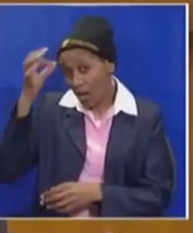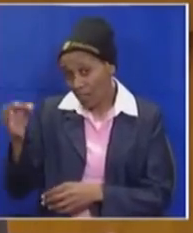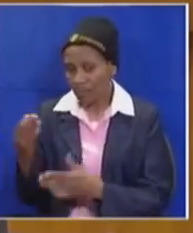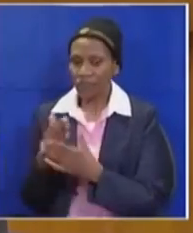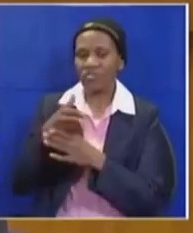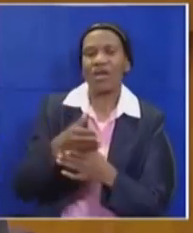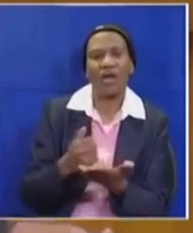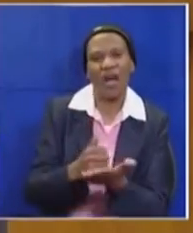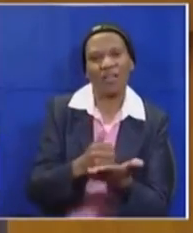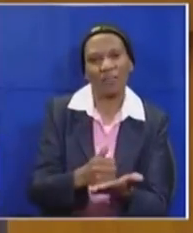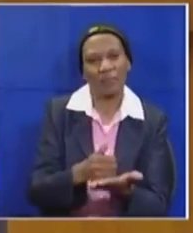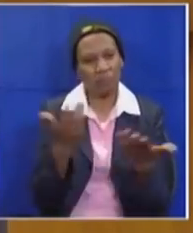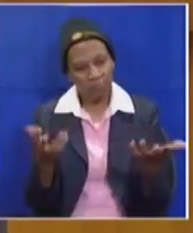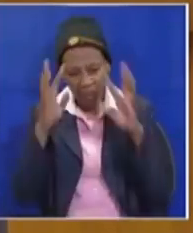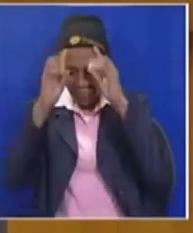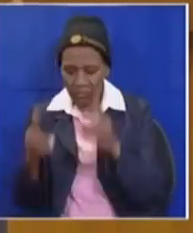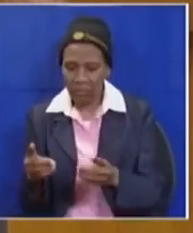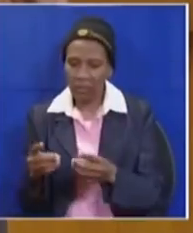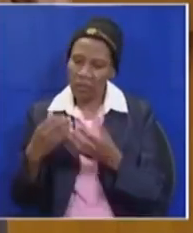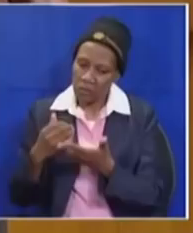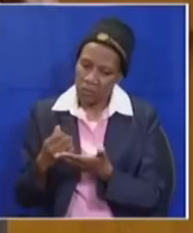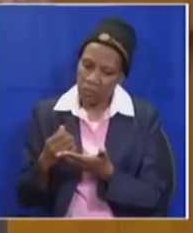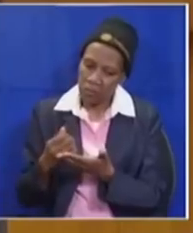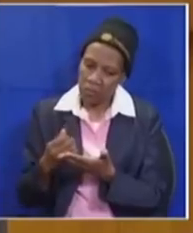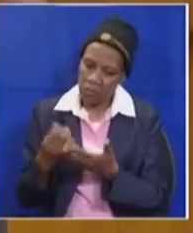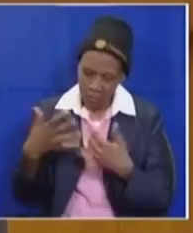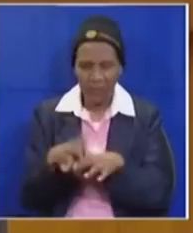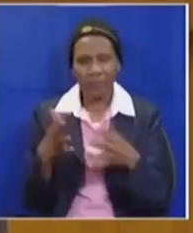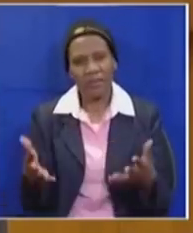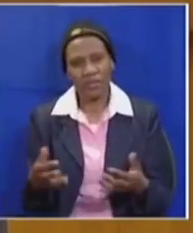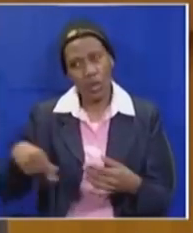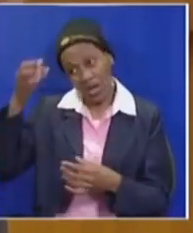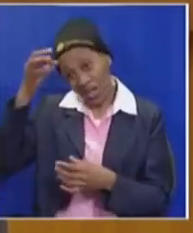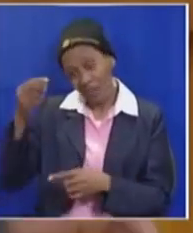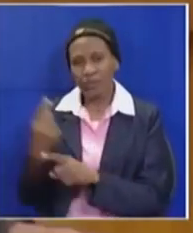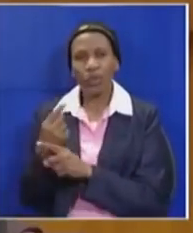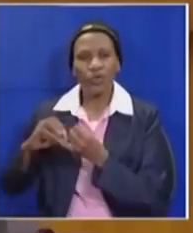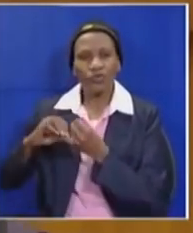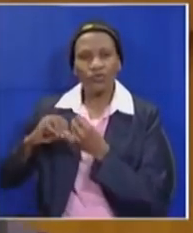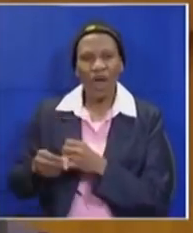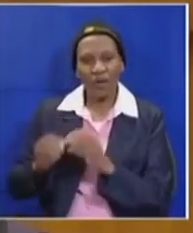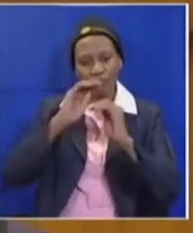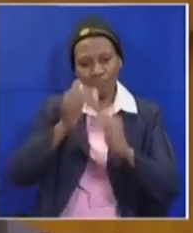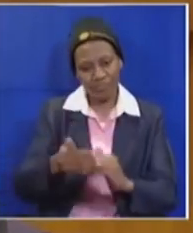making to try and defend the poor.